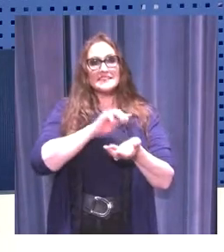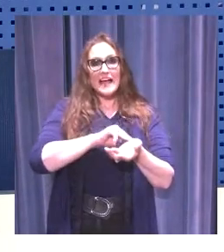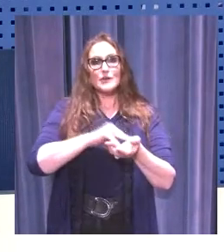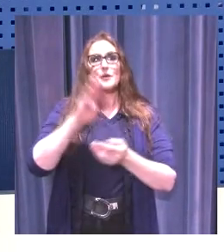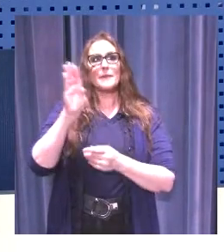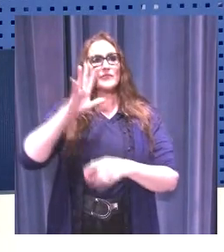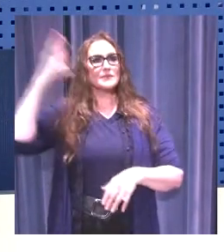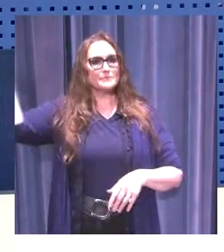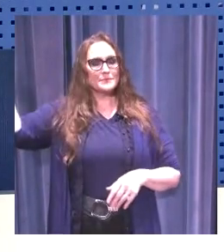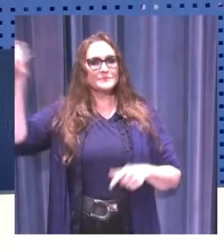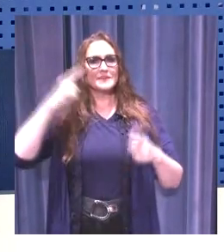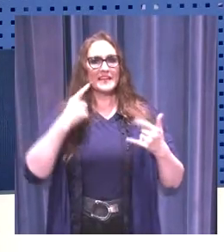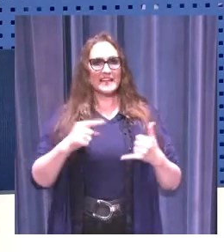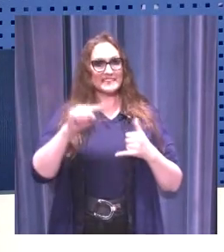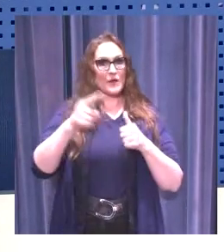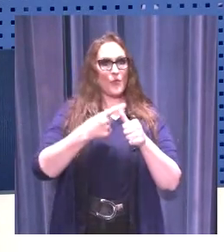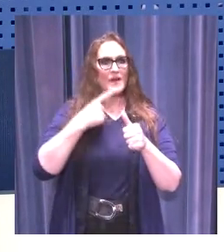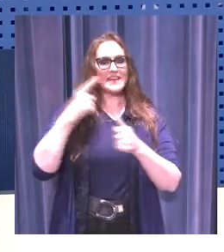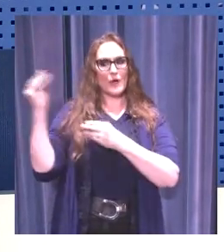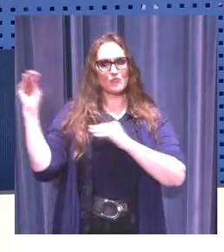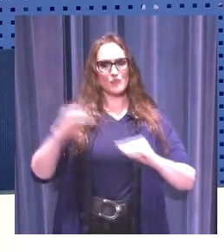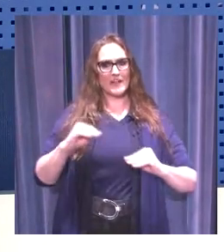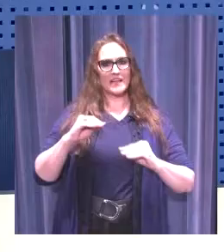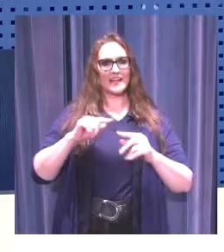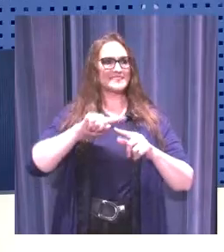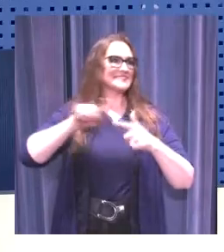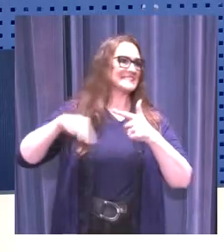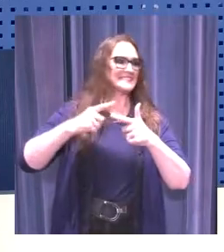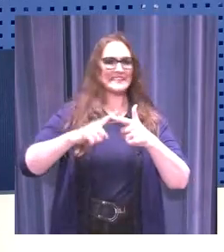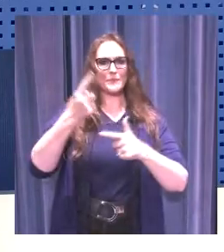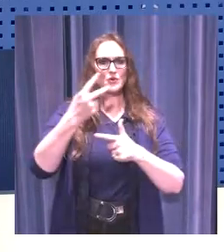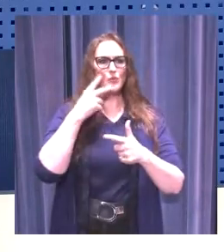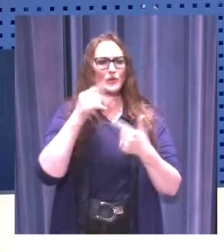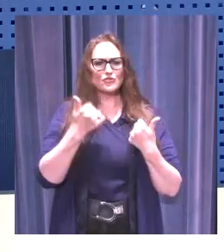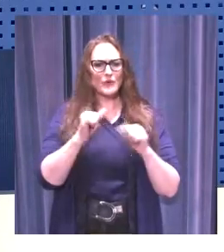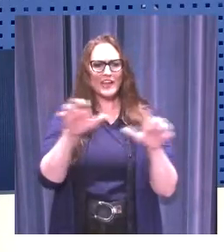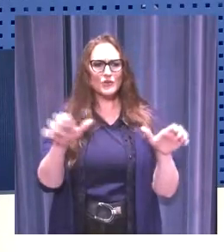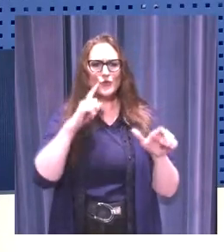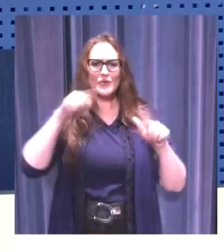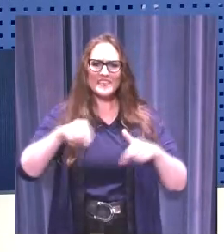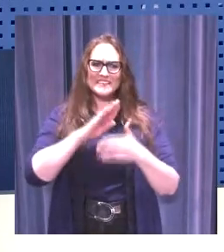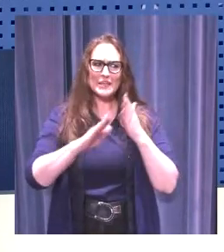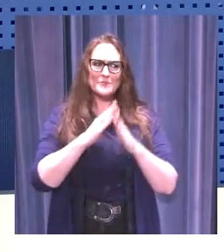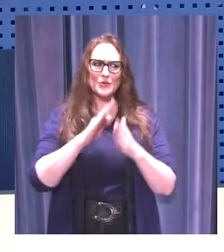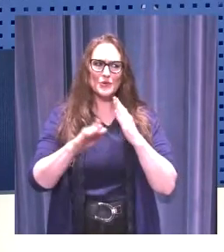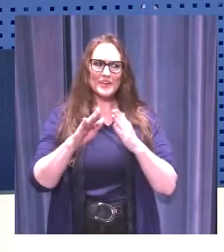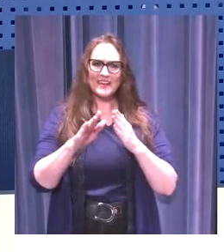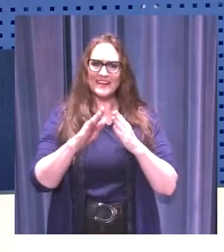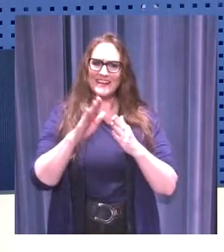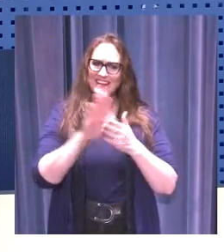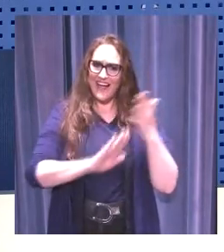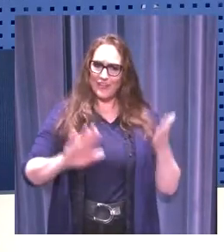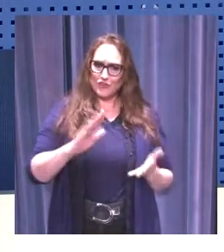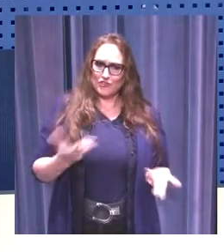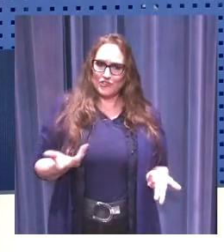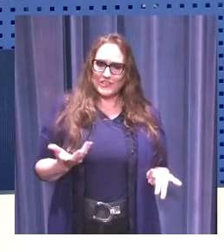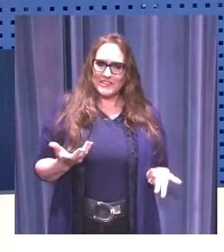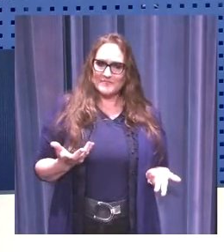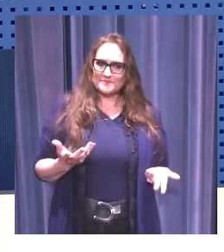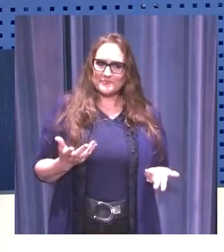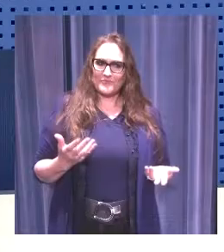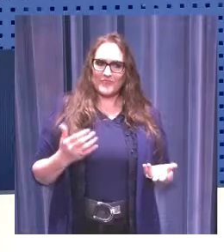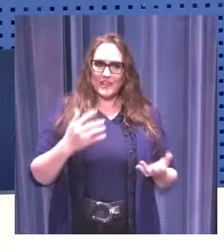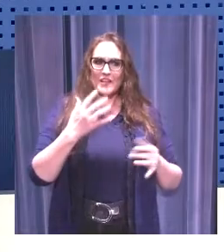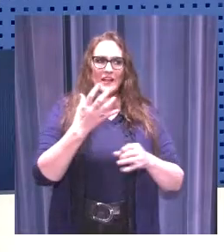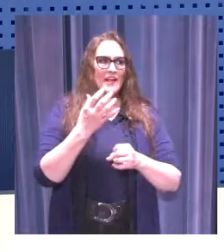one, and bringing in your own selection, step two, what are you trying to do to this community college? Having caught